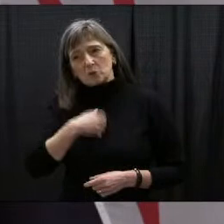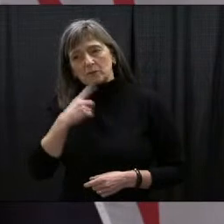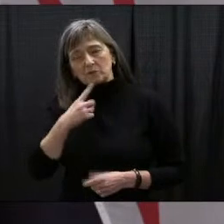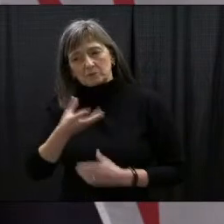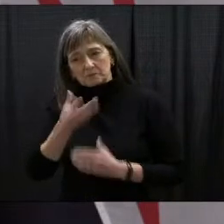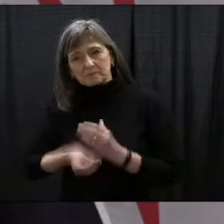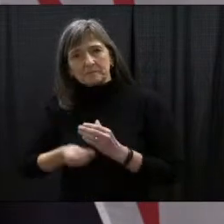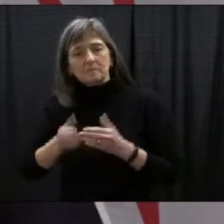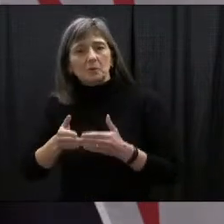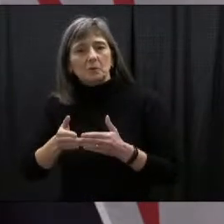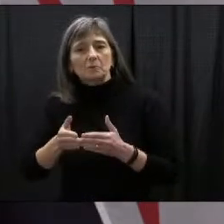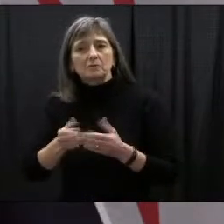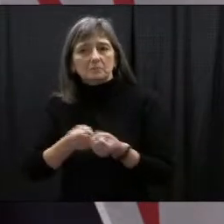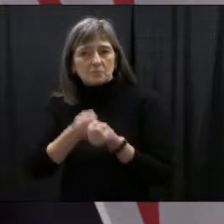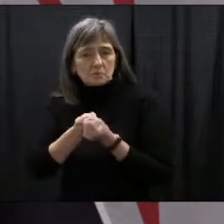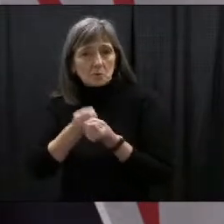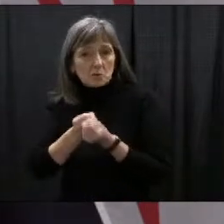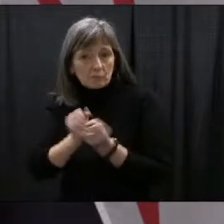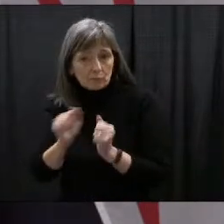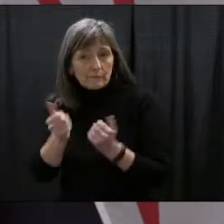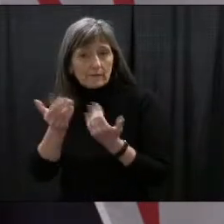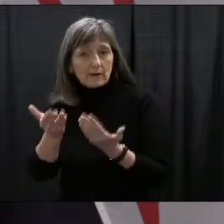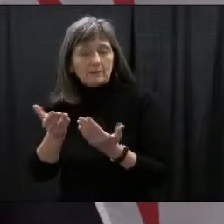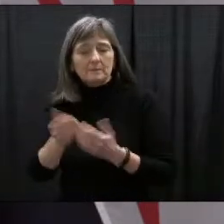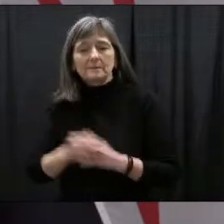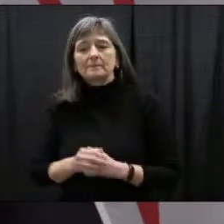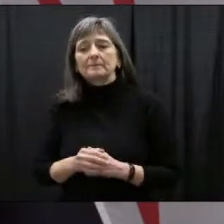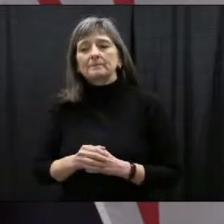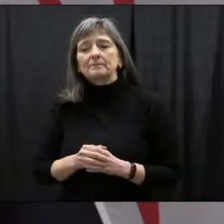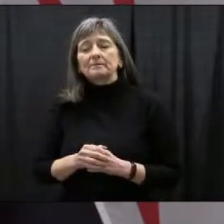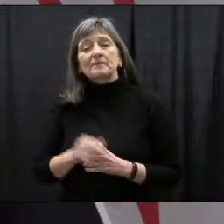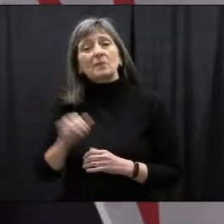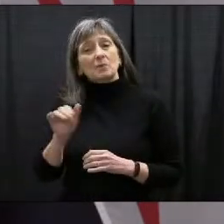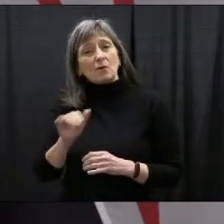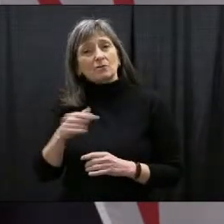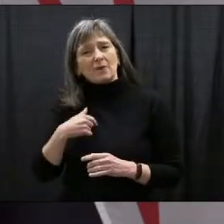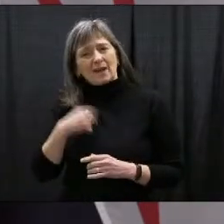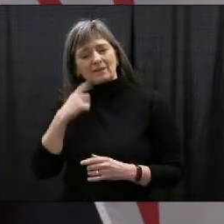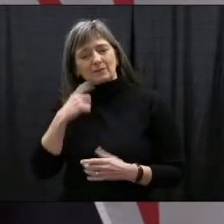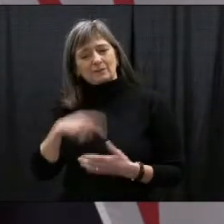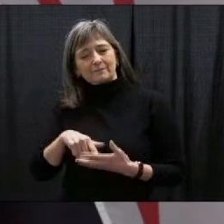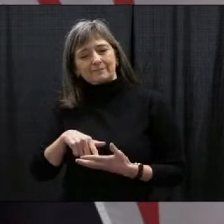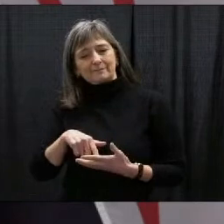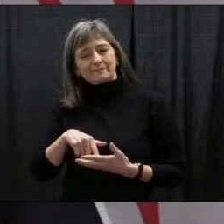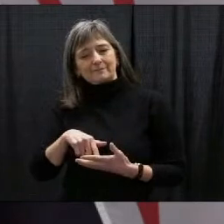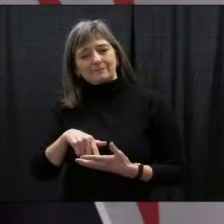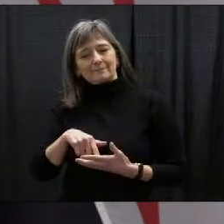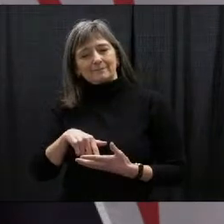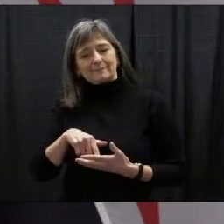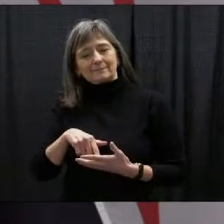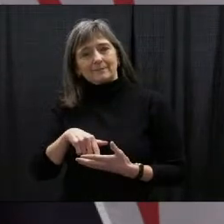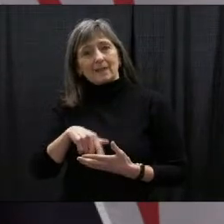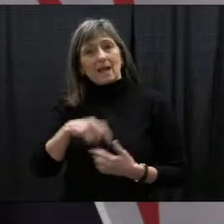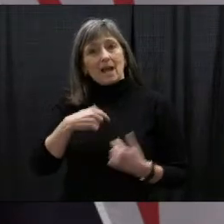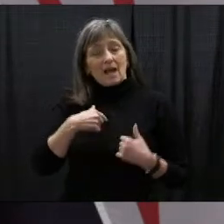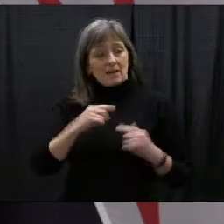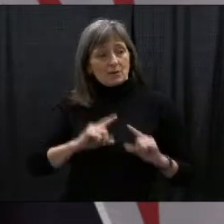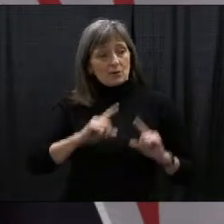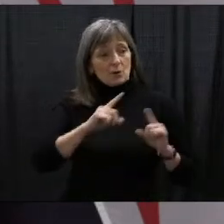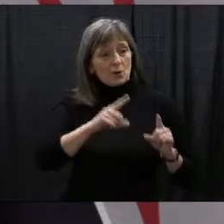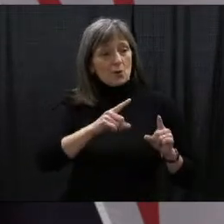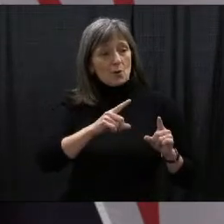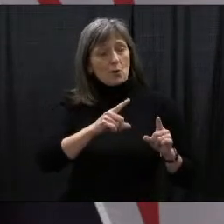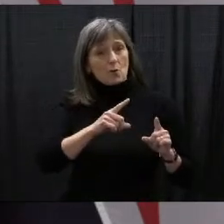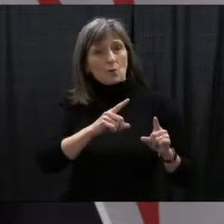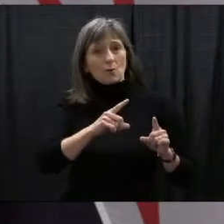support. It was also not lost on me at that time that I was making that call just hours after attending